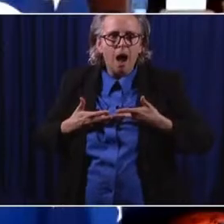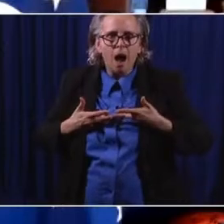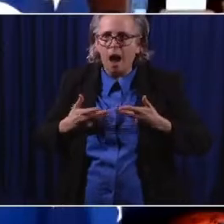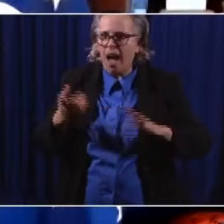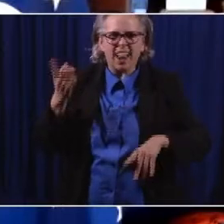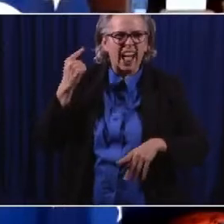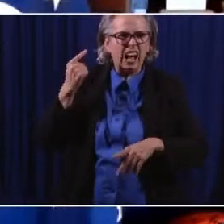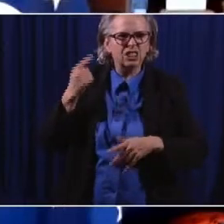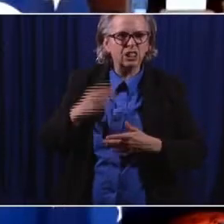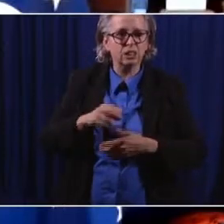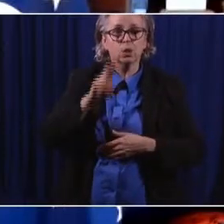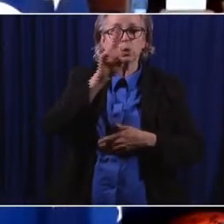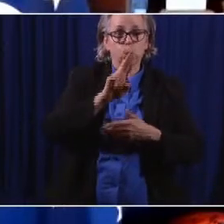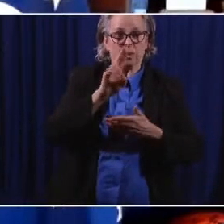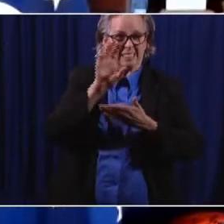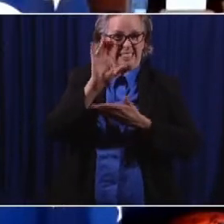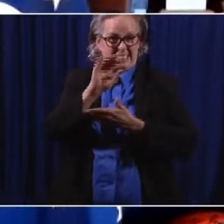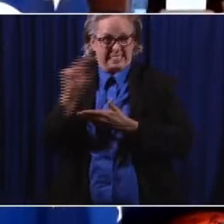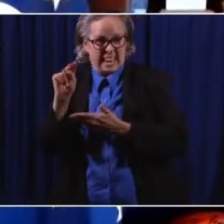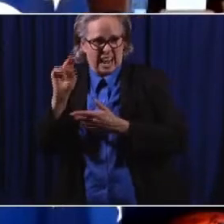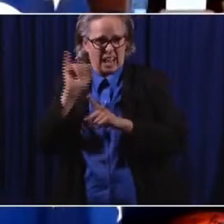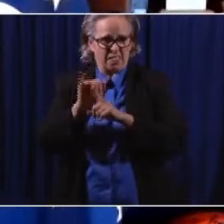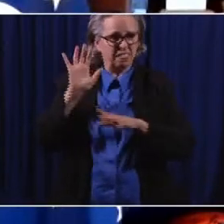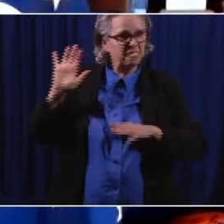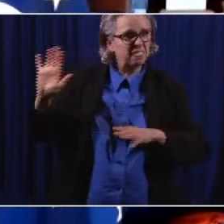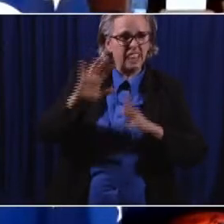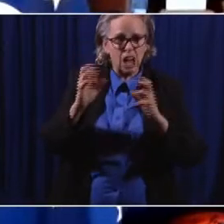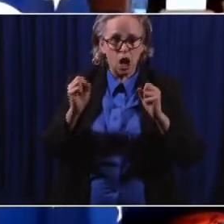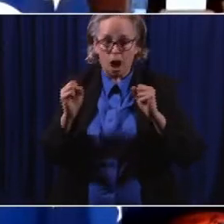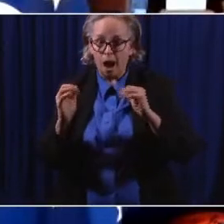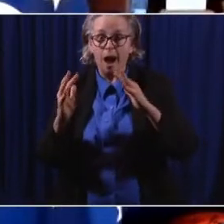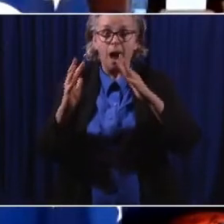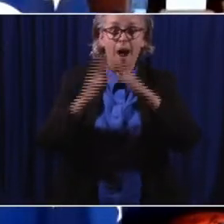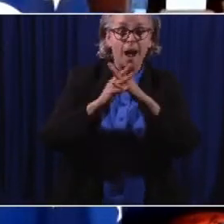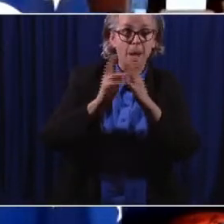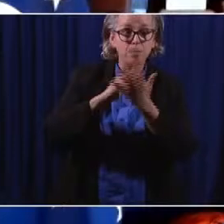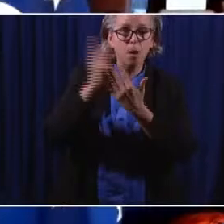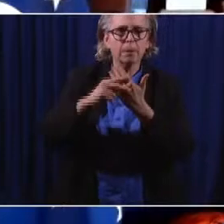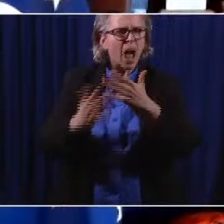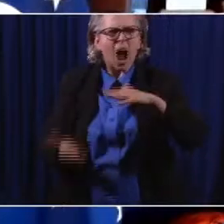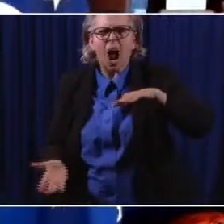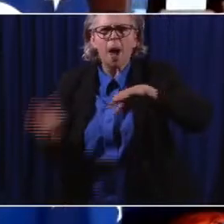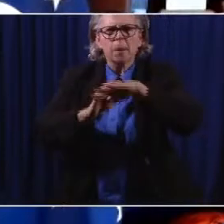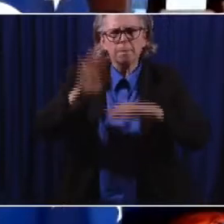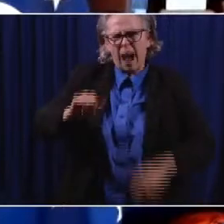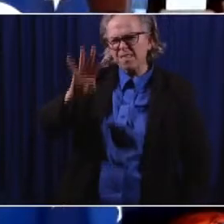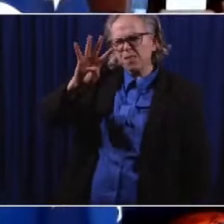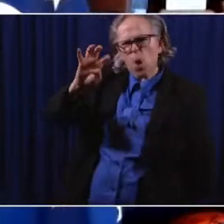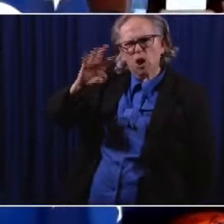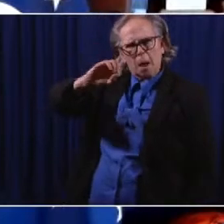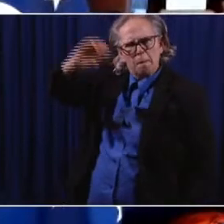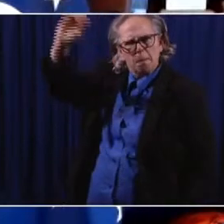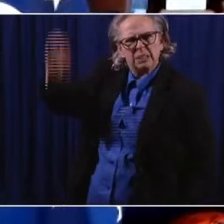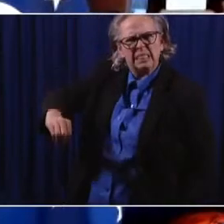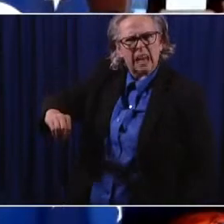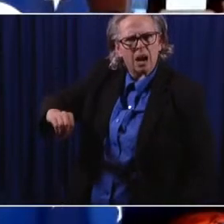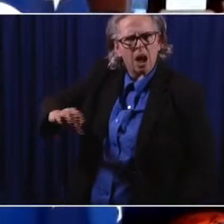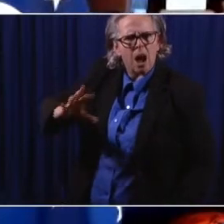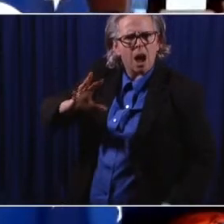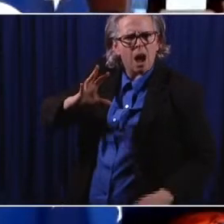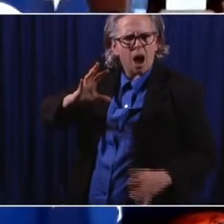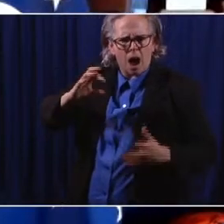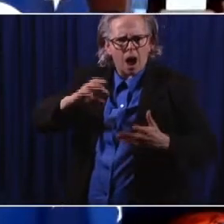had a 400% increase in the number of startups that were spun out of UC intellectual property. And this year alone, they have